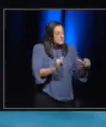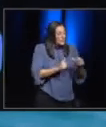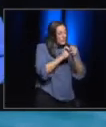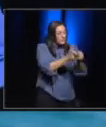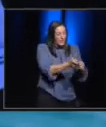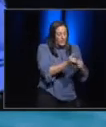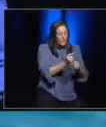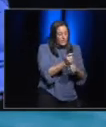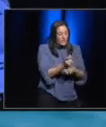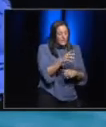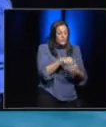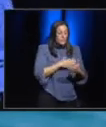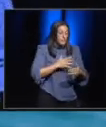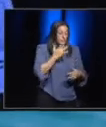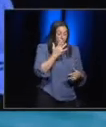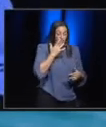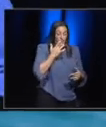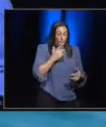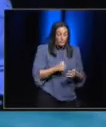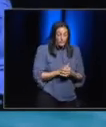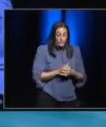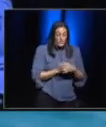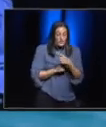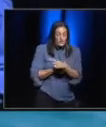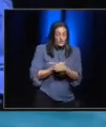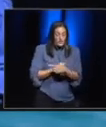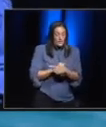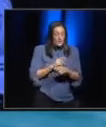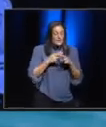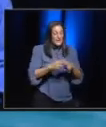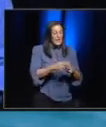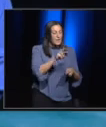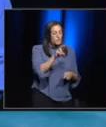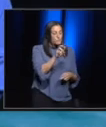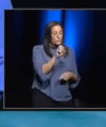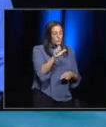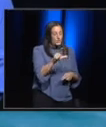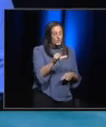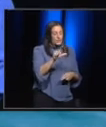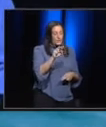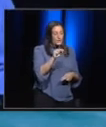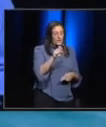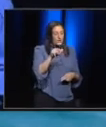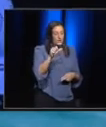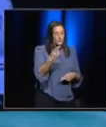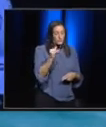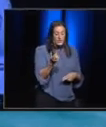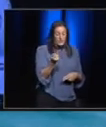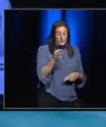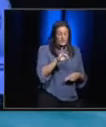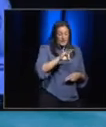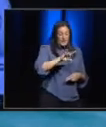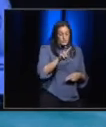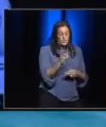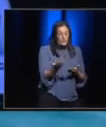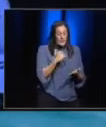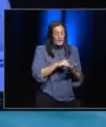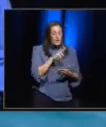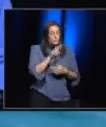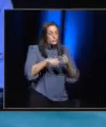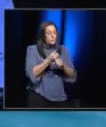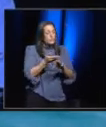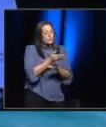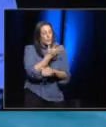including my favorite of all time, Real Notch, here in 1982 on black and white film, and here 2 years before he passed